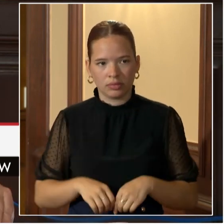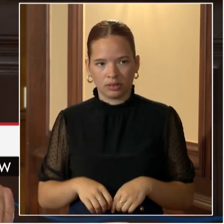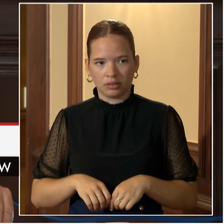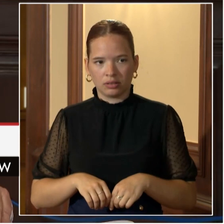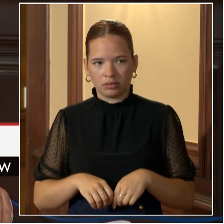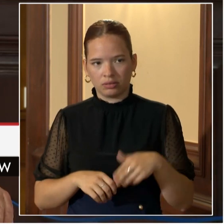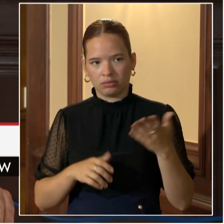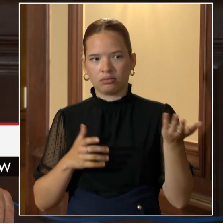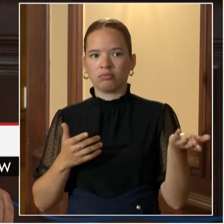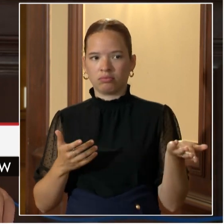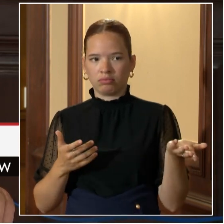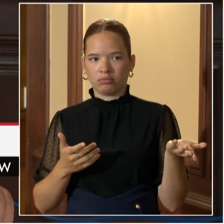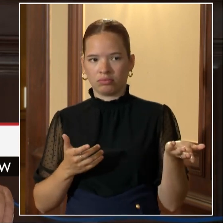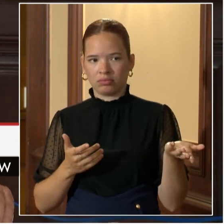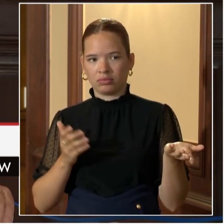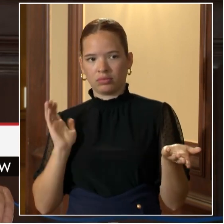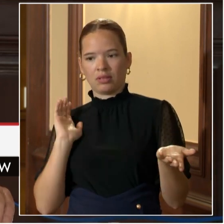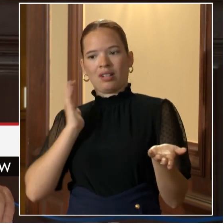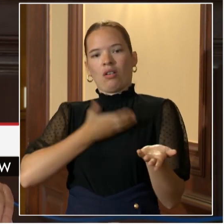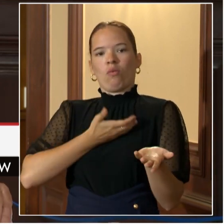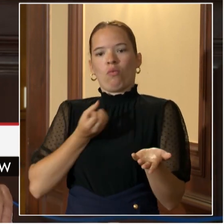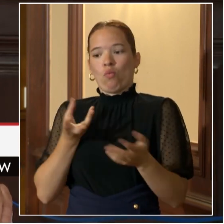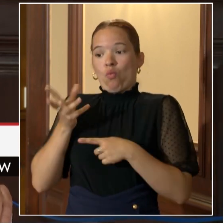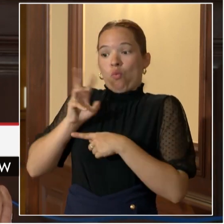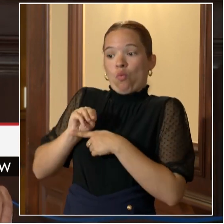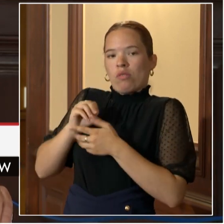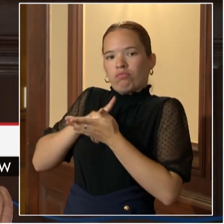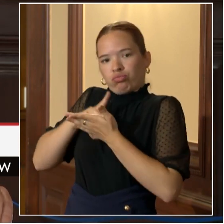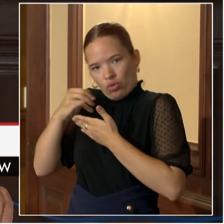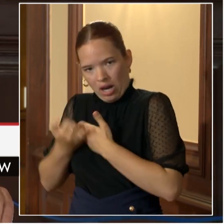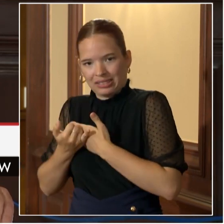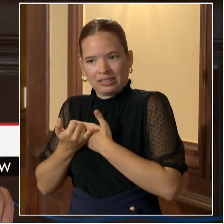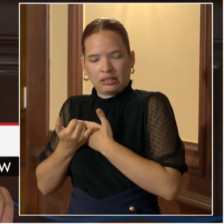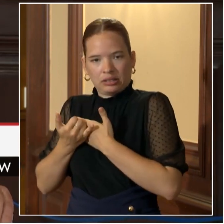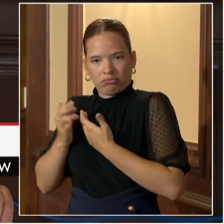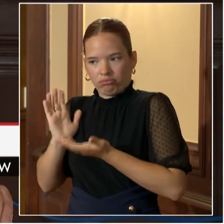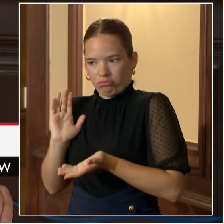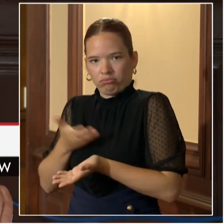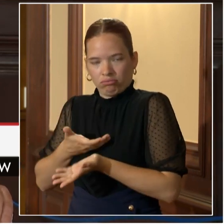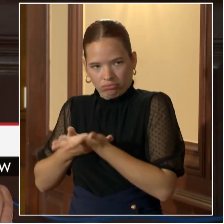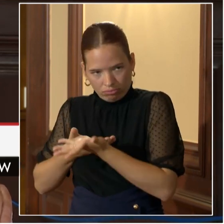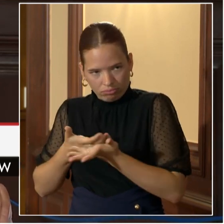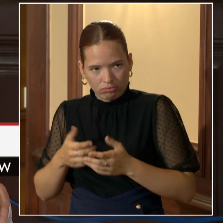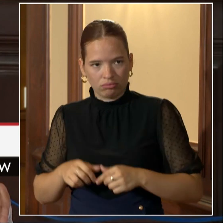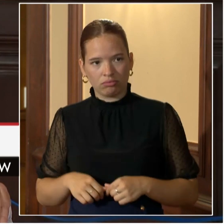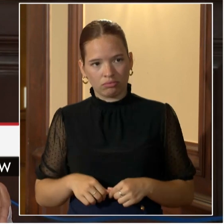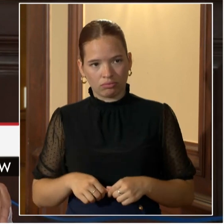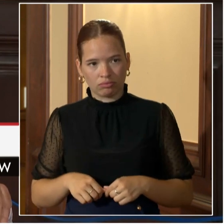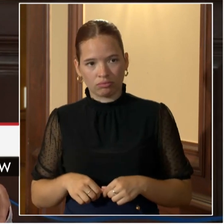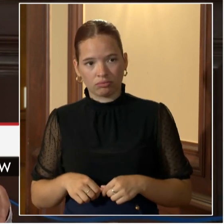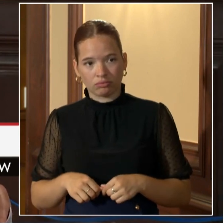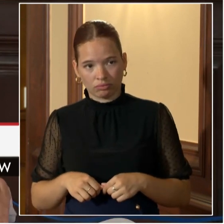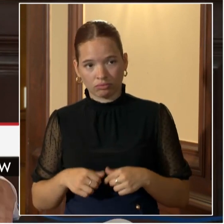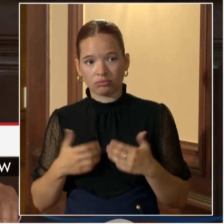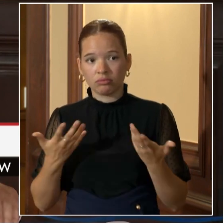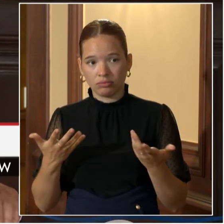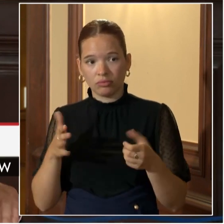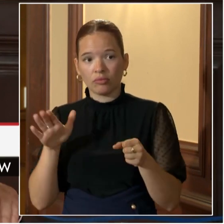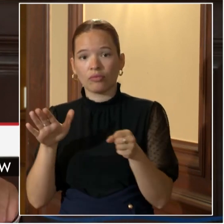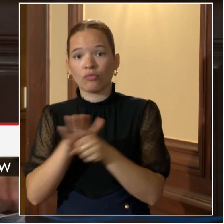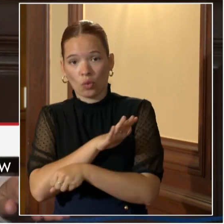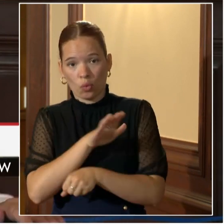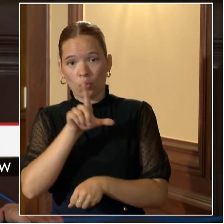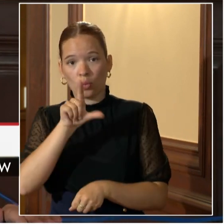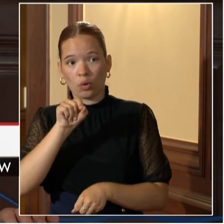Amendment Act of 2014. It allocates the entirety of the 2024